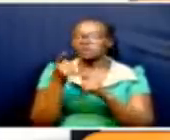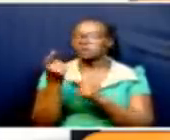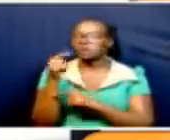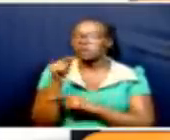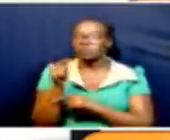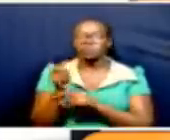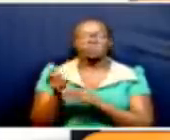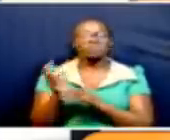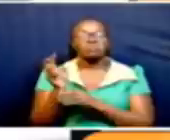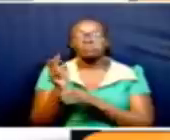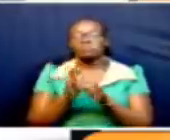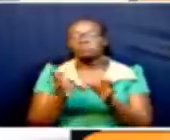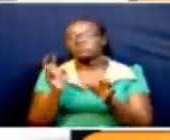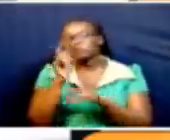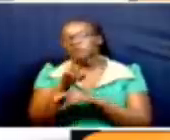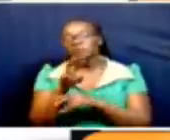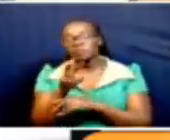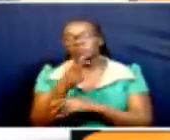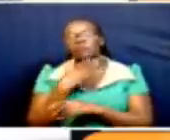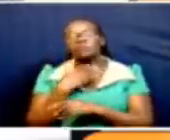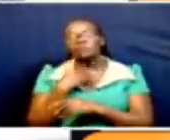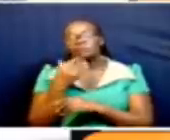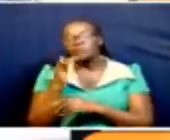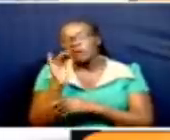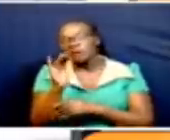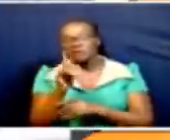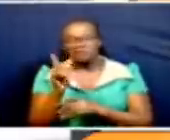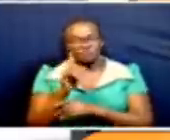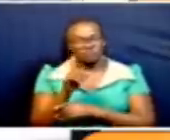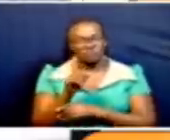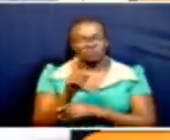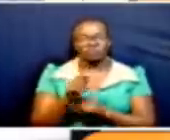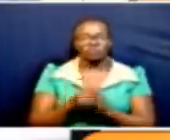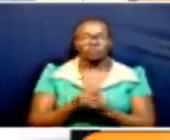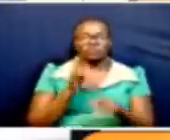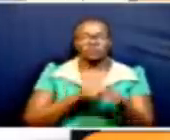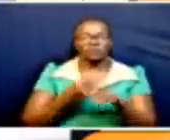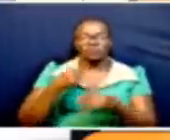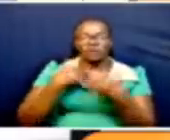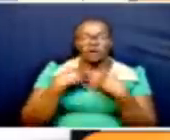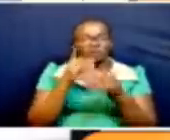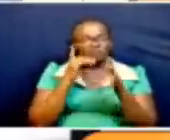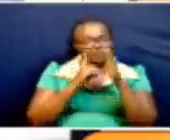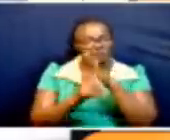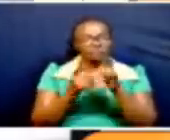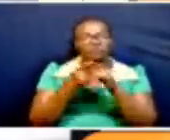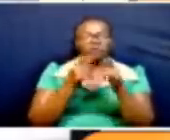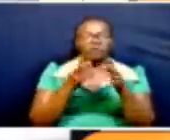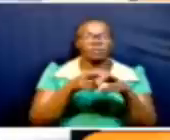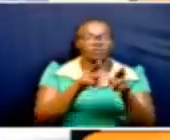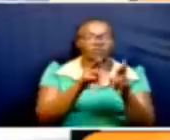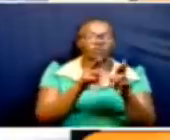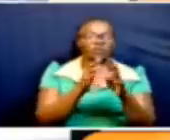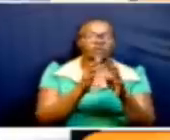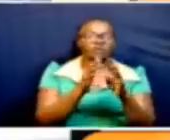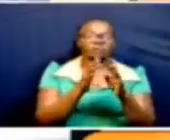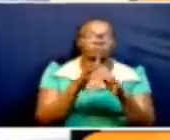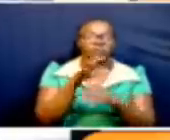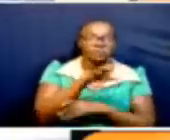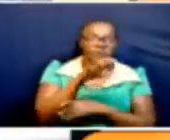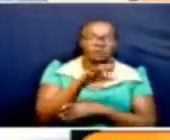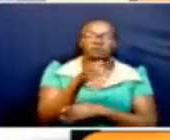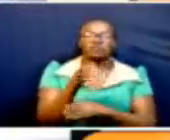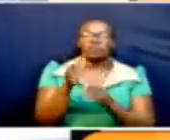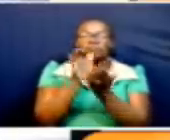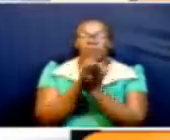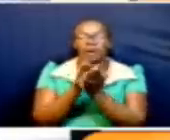No, shika weka ndani, because we want discipline. The moment we have this discipline, from traffic, office, banking,